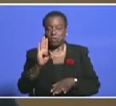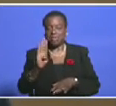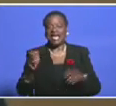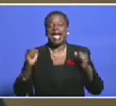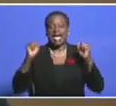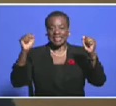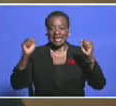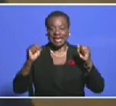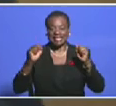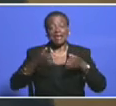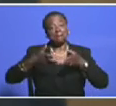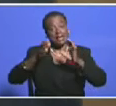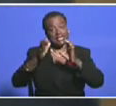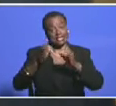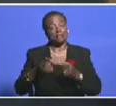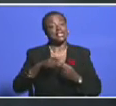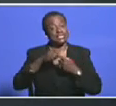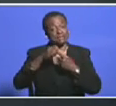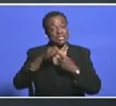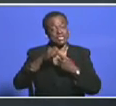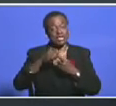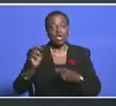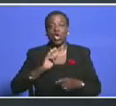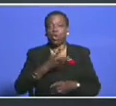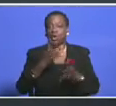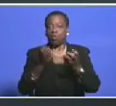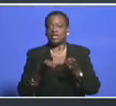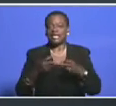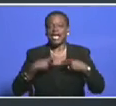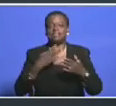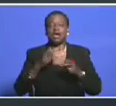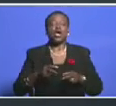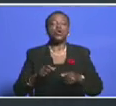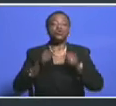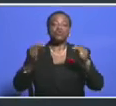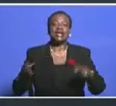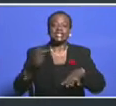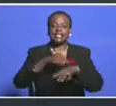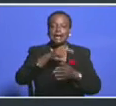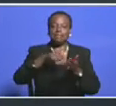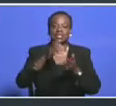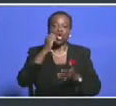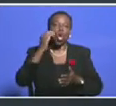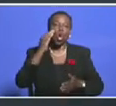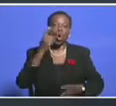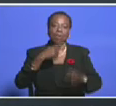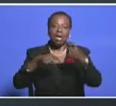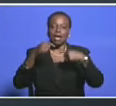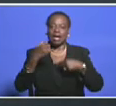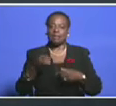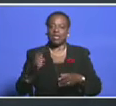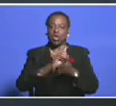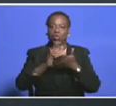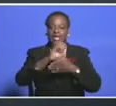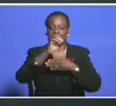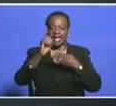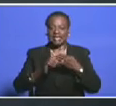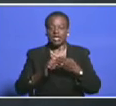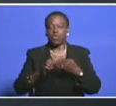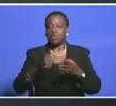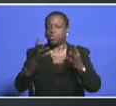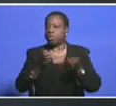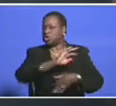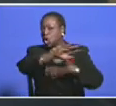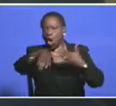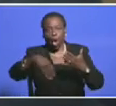and in basketball in particular. So we just want to have a great time this homecoming weekend. We want the entire New Providence